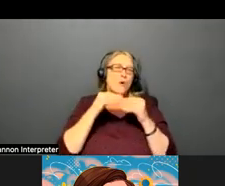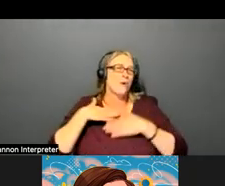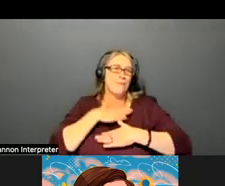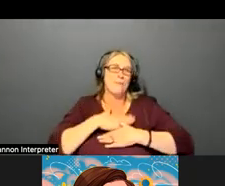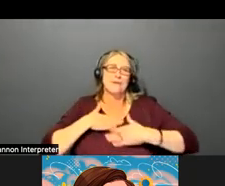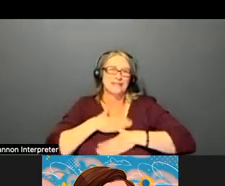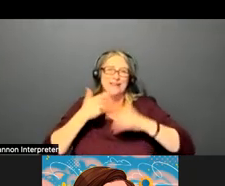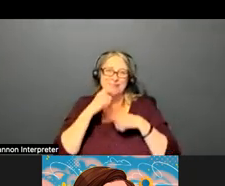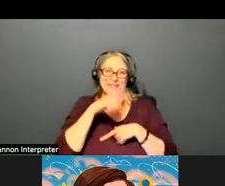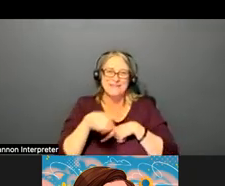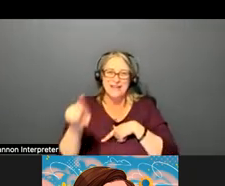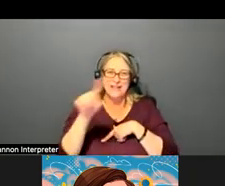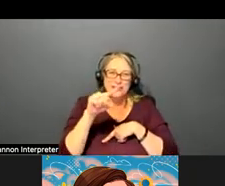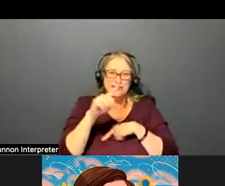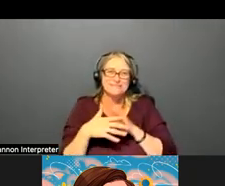guys.